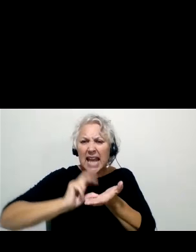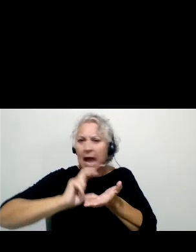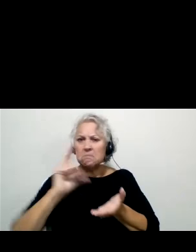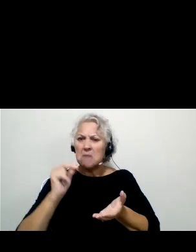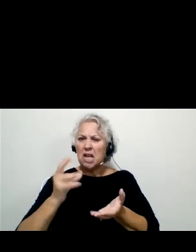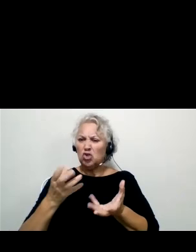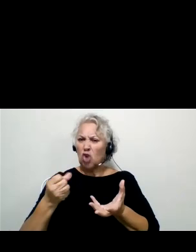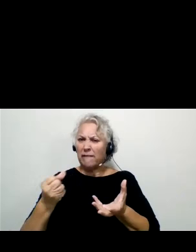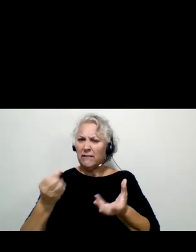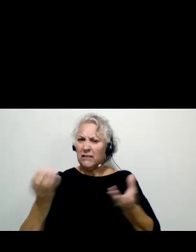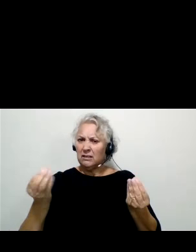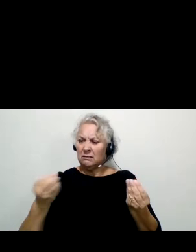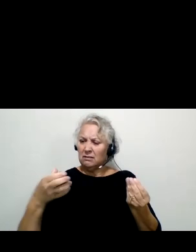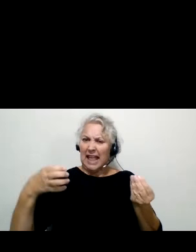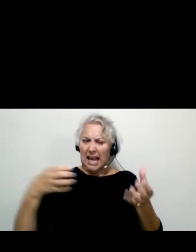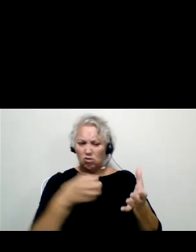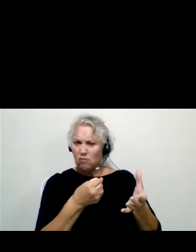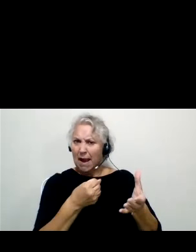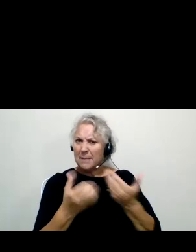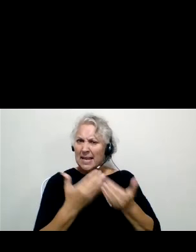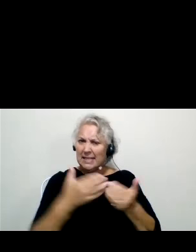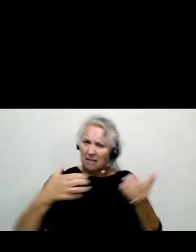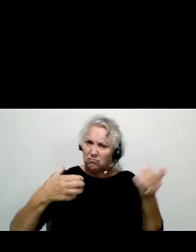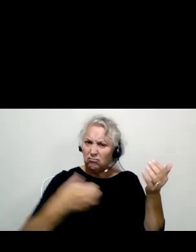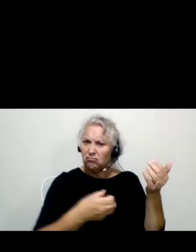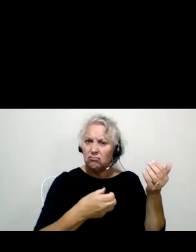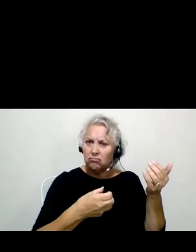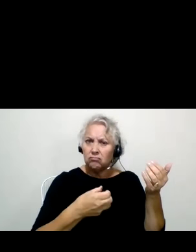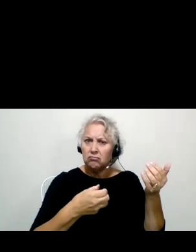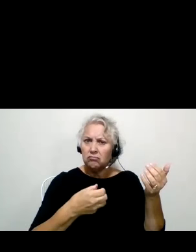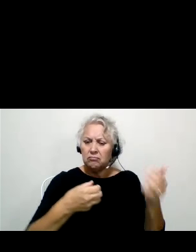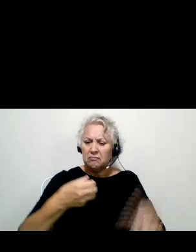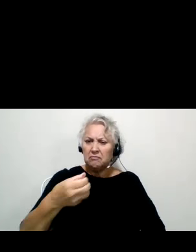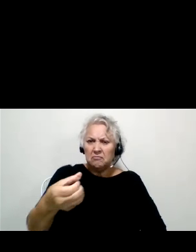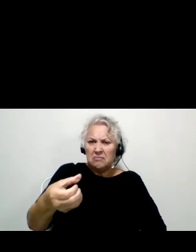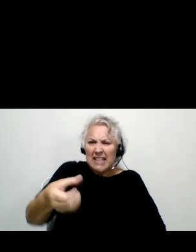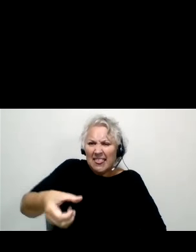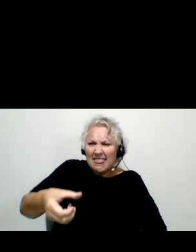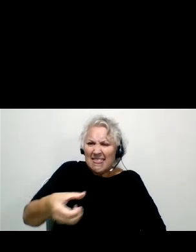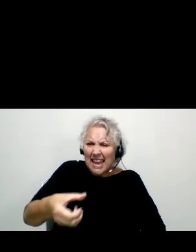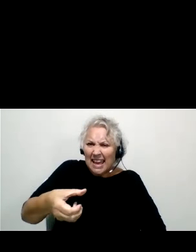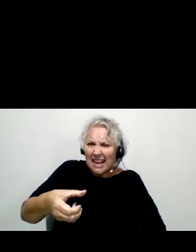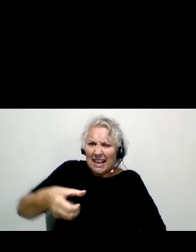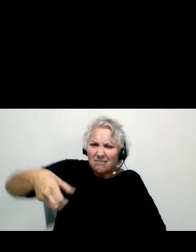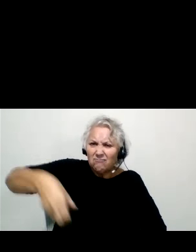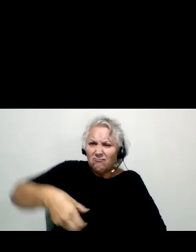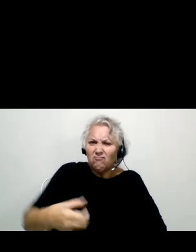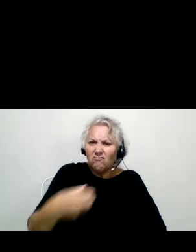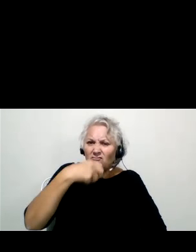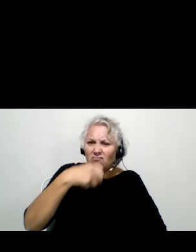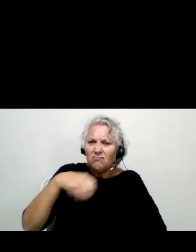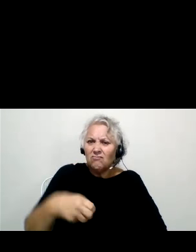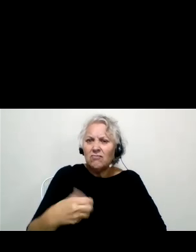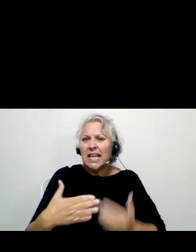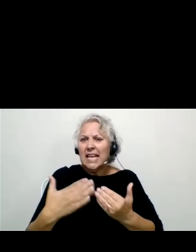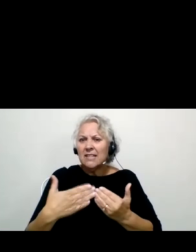They grab onto the device, and then that way they give it a thicker handle for the individual to use.